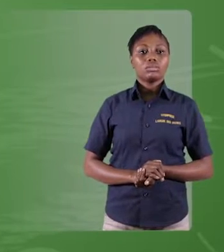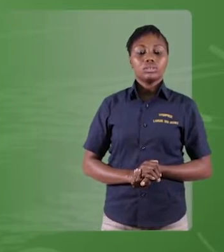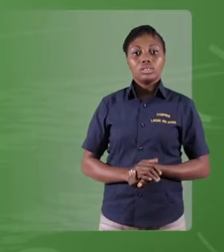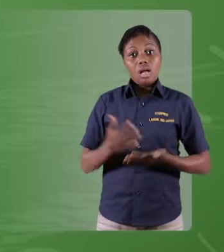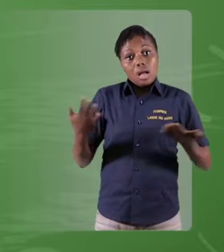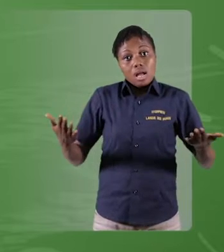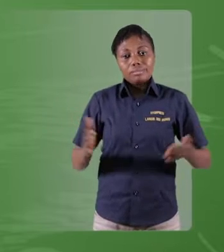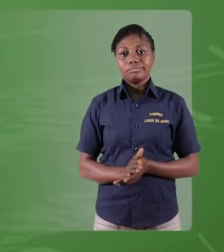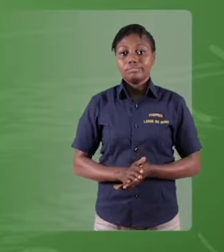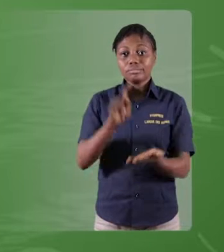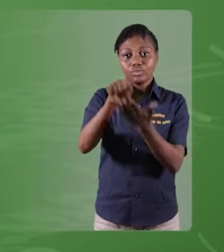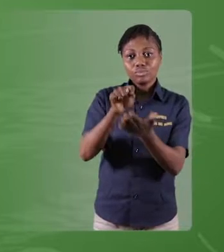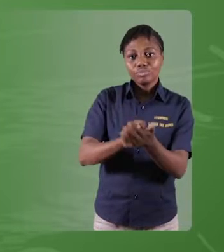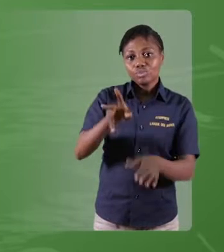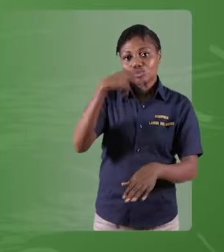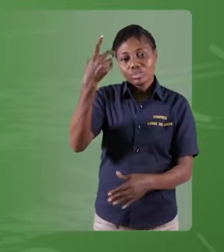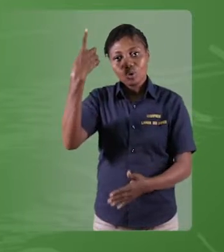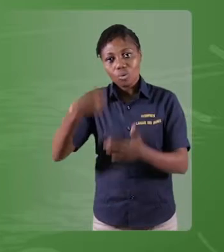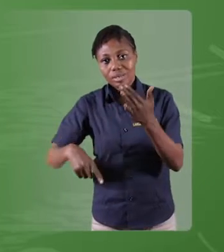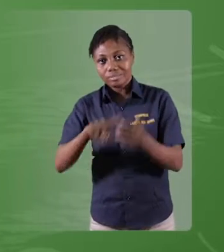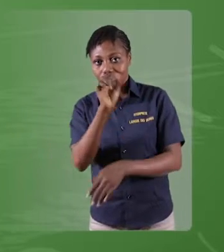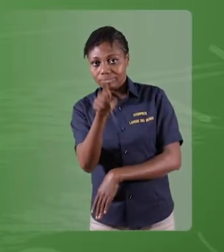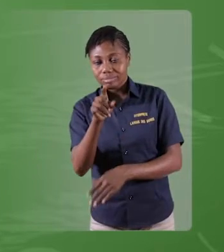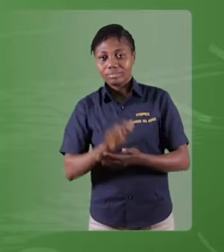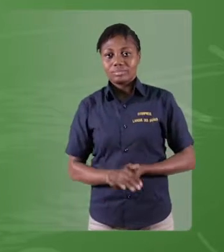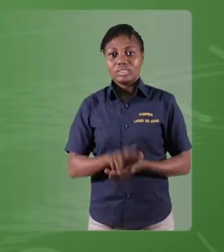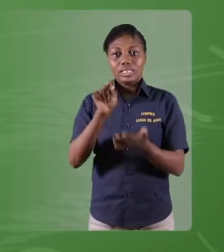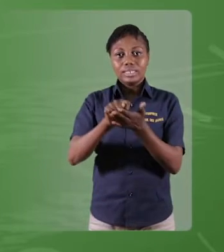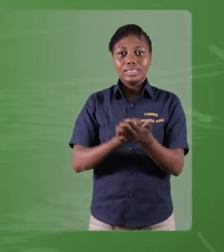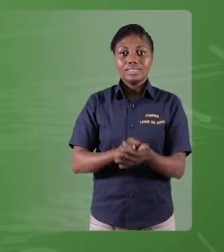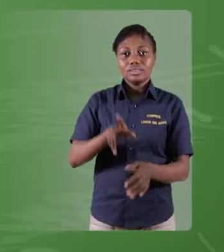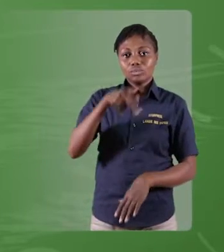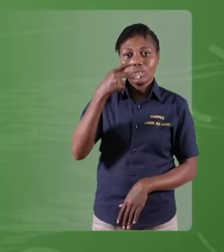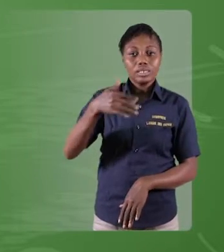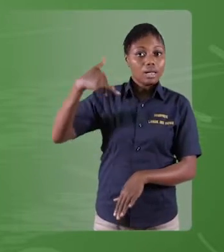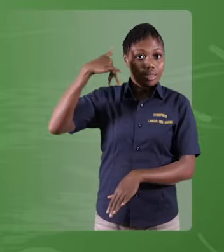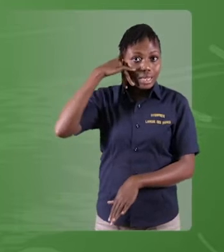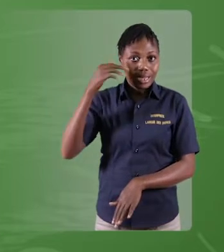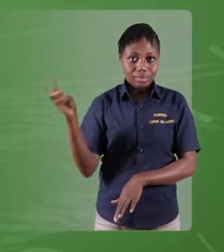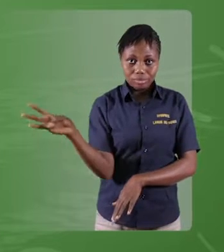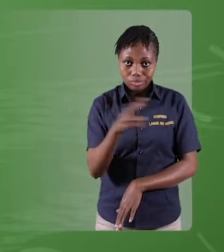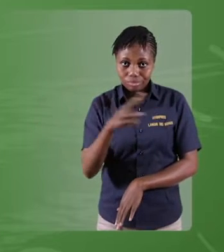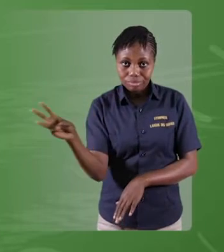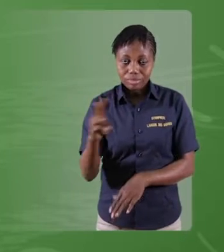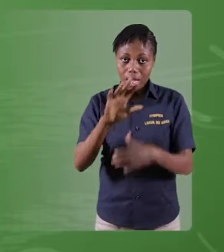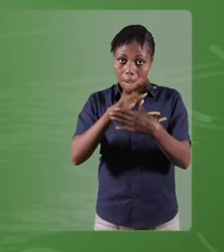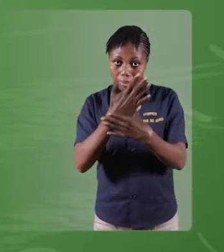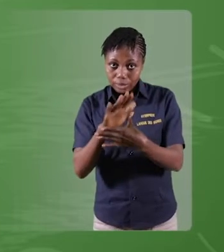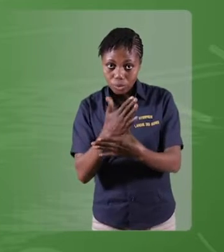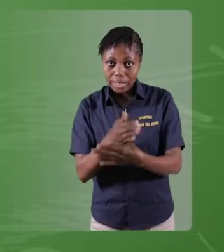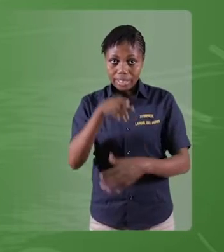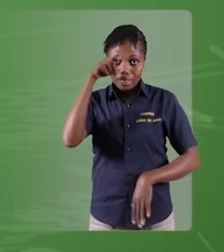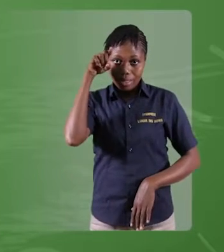So, what is it about? It is about a WhatsApp call between your friend who is